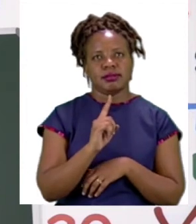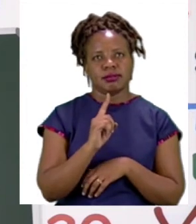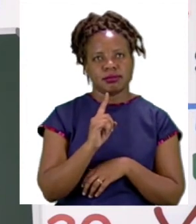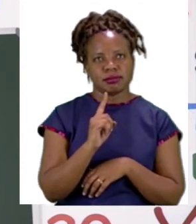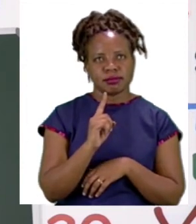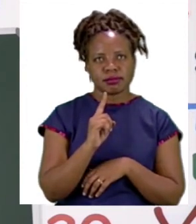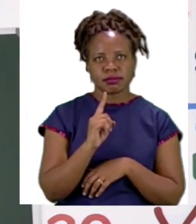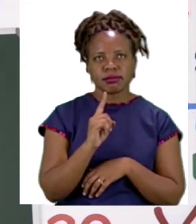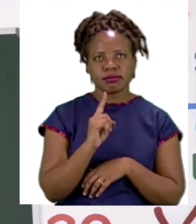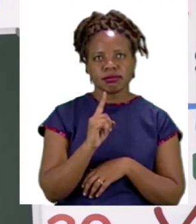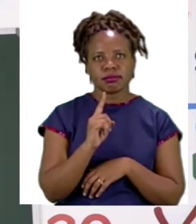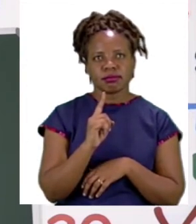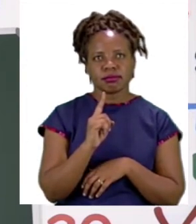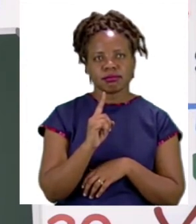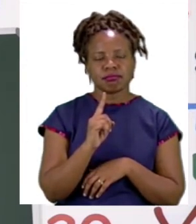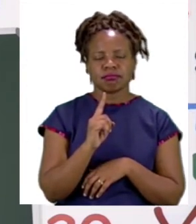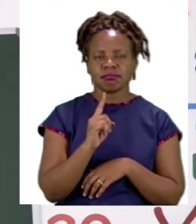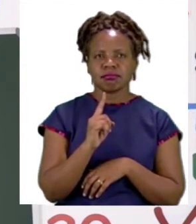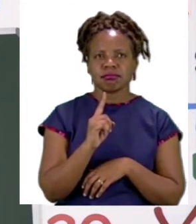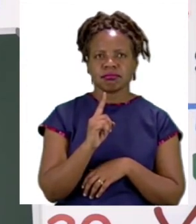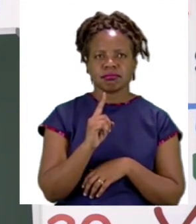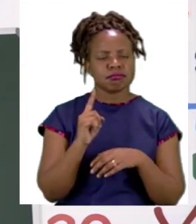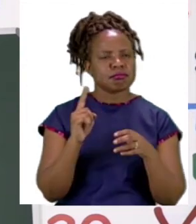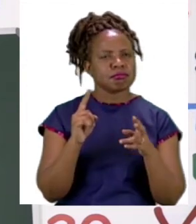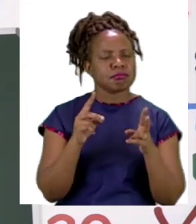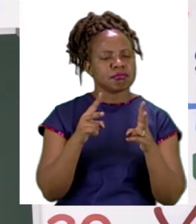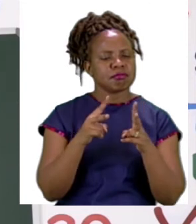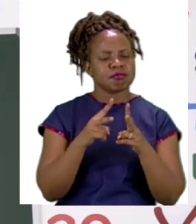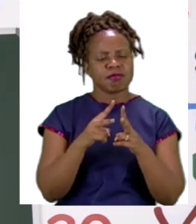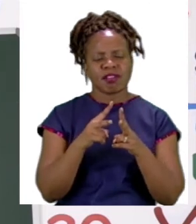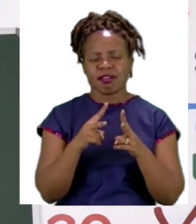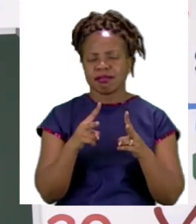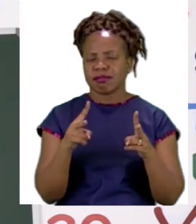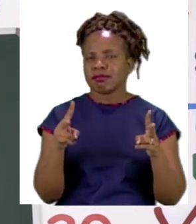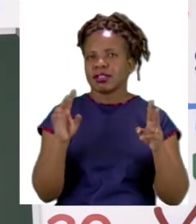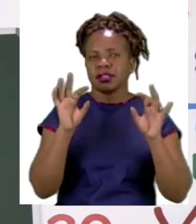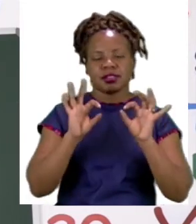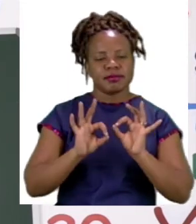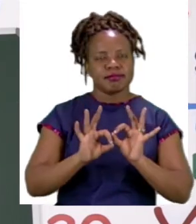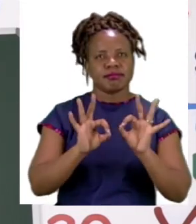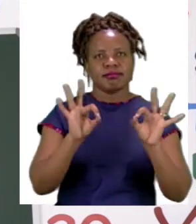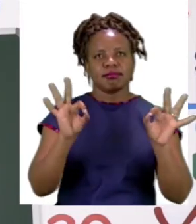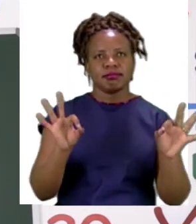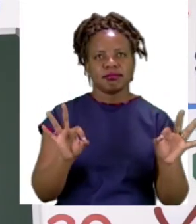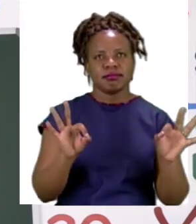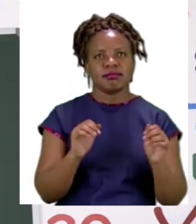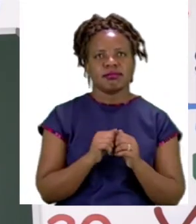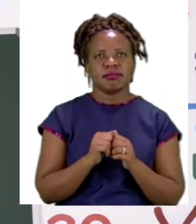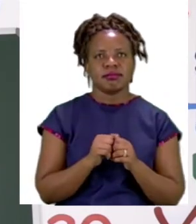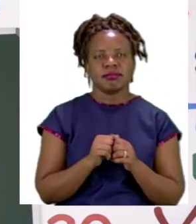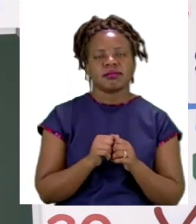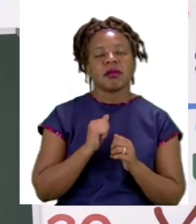I'm going to say, my house is very beautiful. So I'm going to write the word